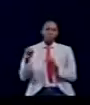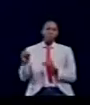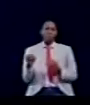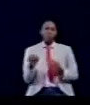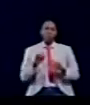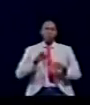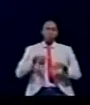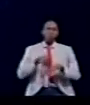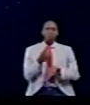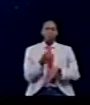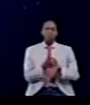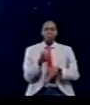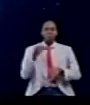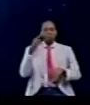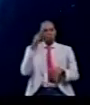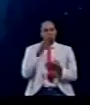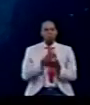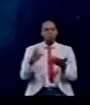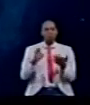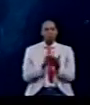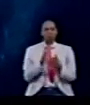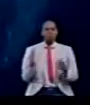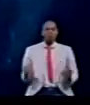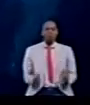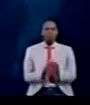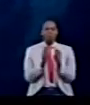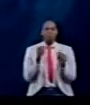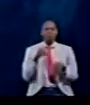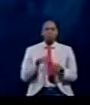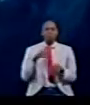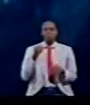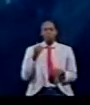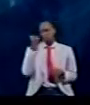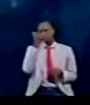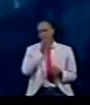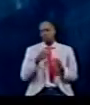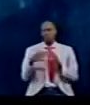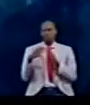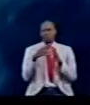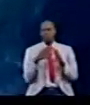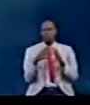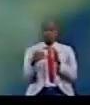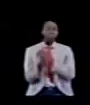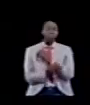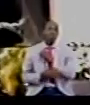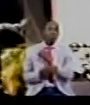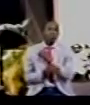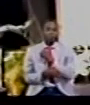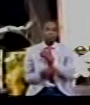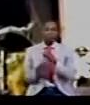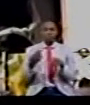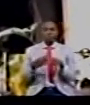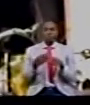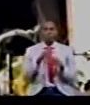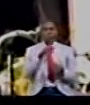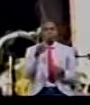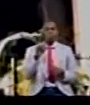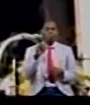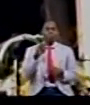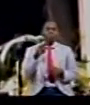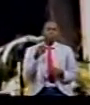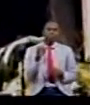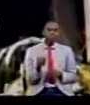Oh, mighty Father, I pray by the power, you will take total control of their life in the name of Jesus Christ. And the art of the poverty, you will take